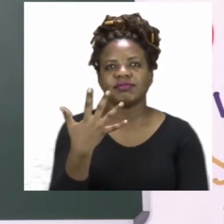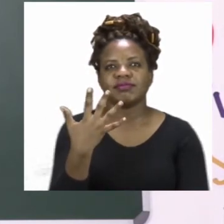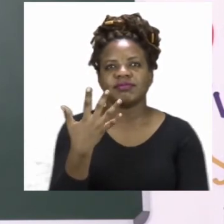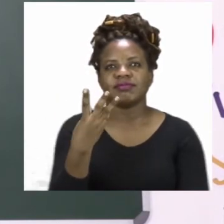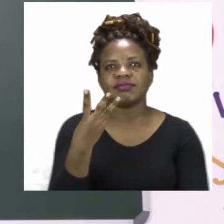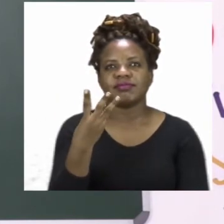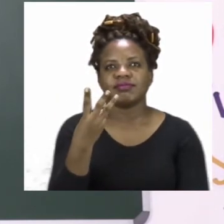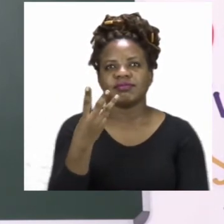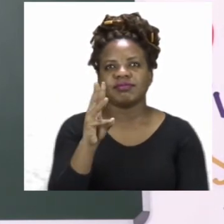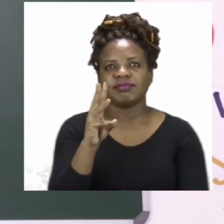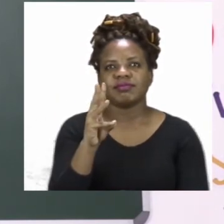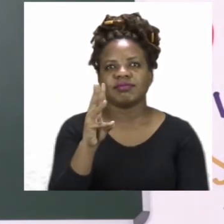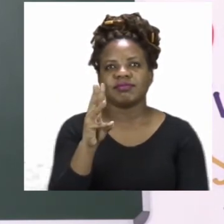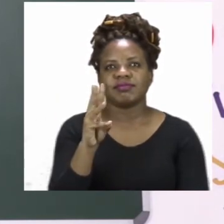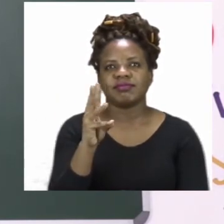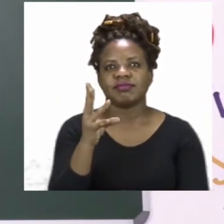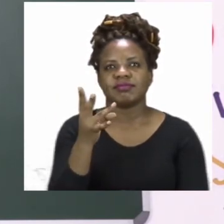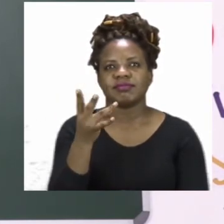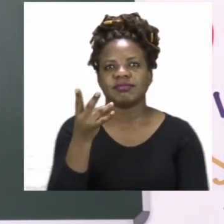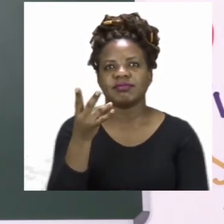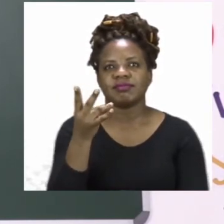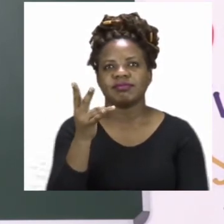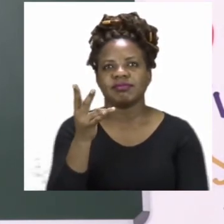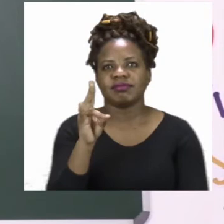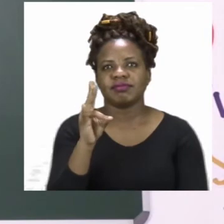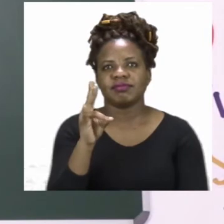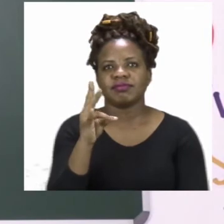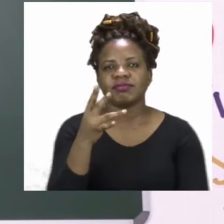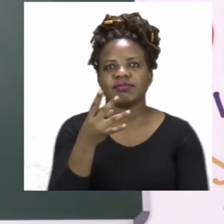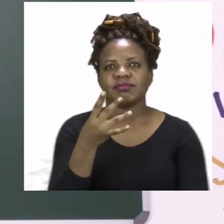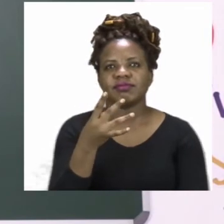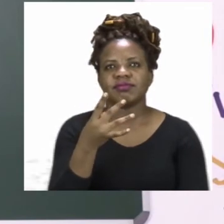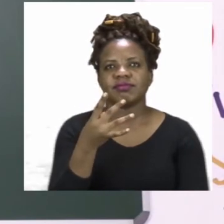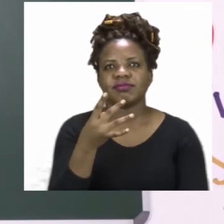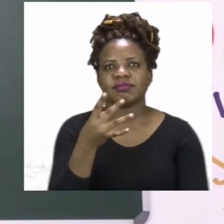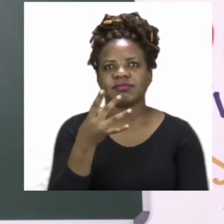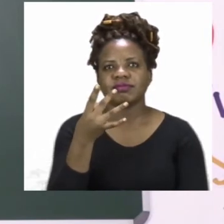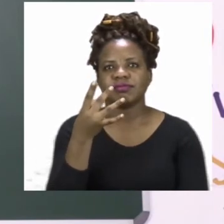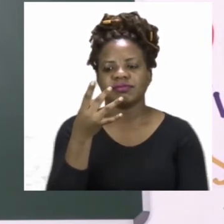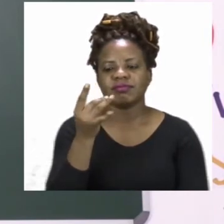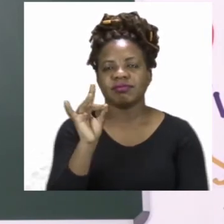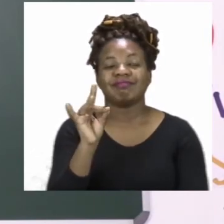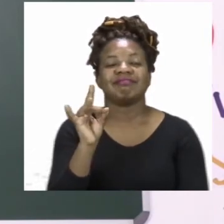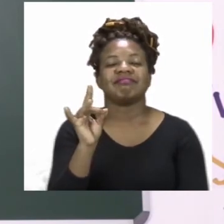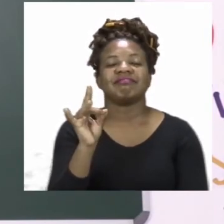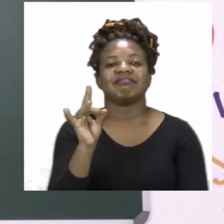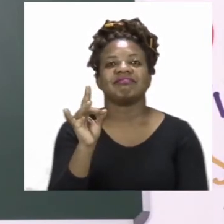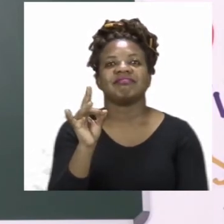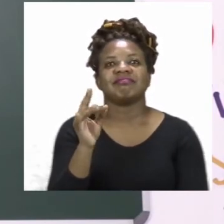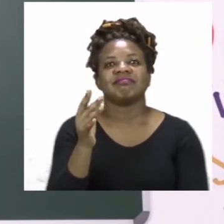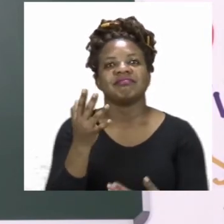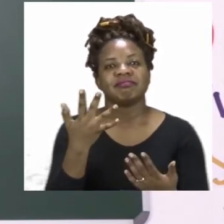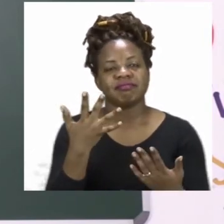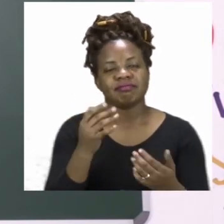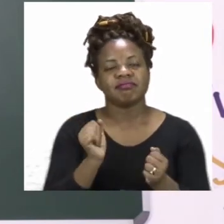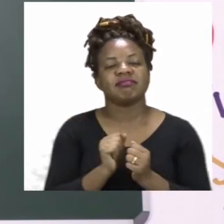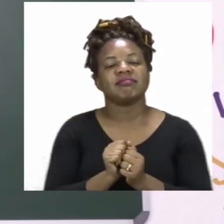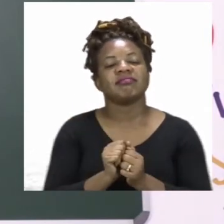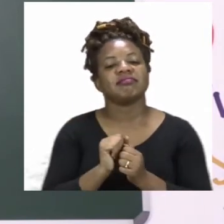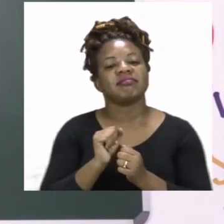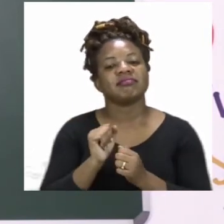5, 6, 7, 8. I need to